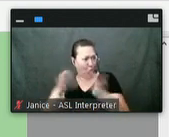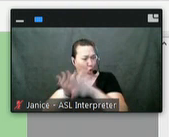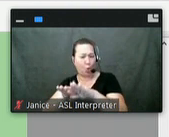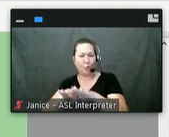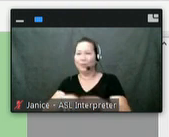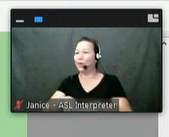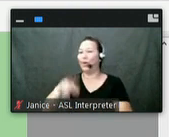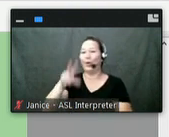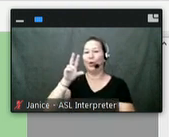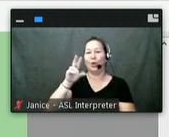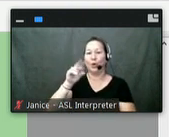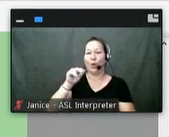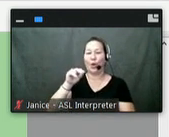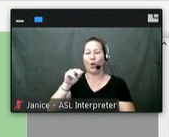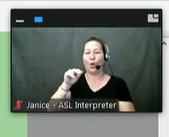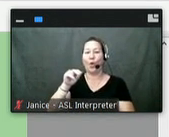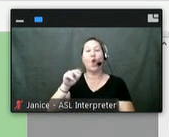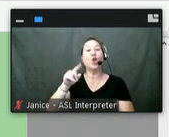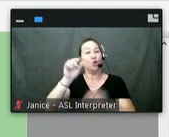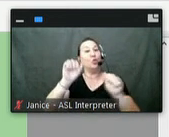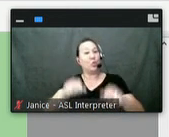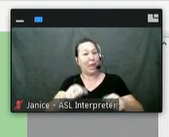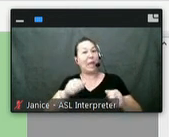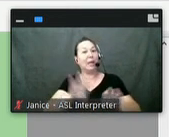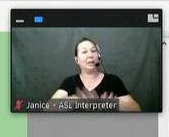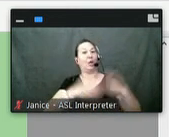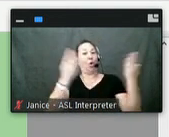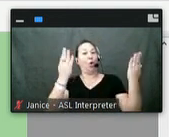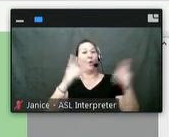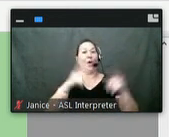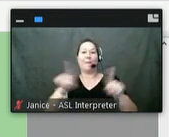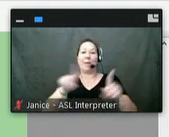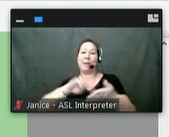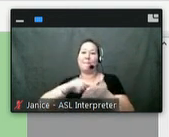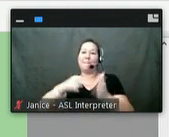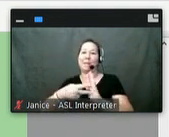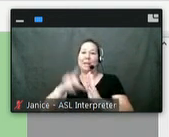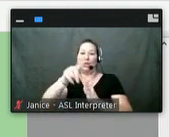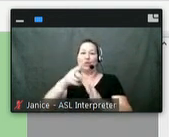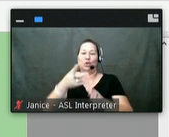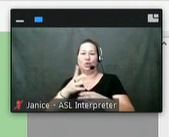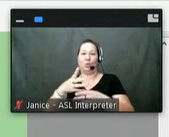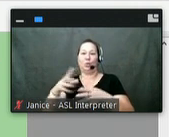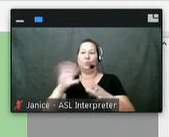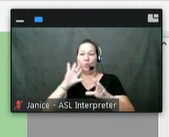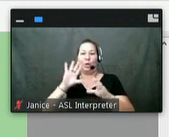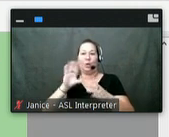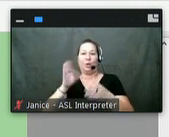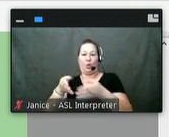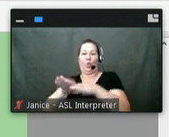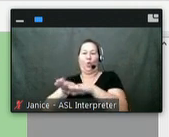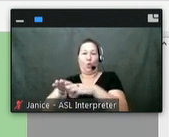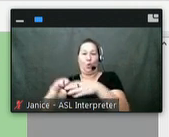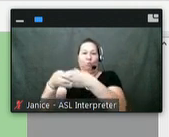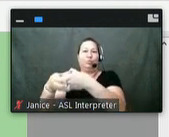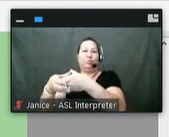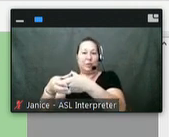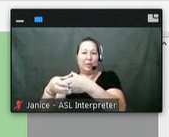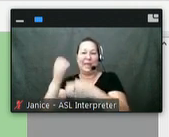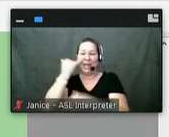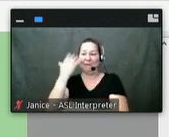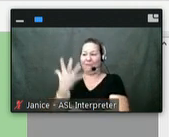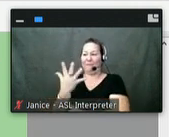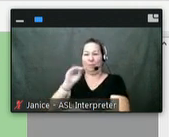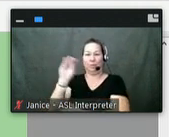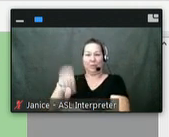However, you are then subject to the quarantine standard, which is 5% of a classroom, you close the classroom. 5% of a